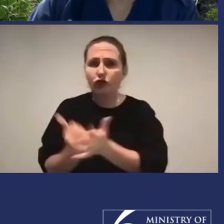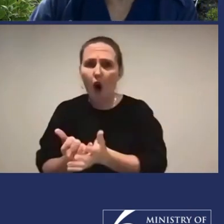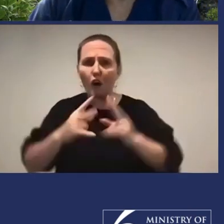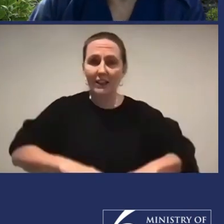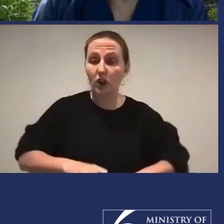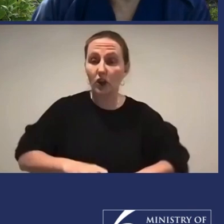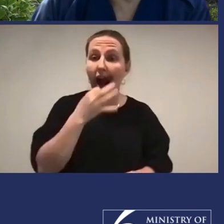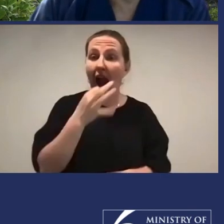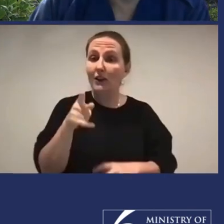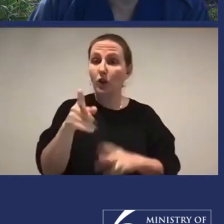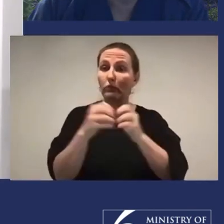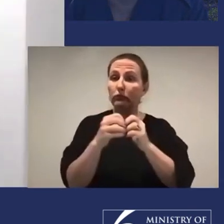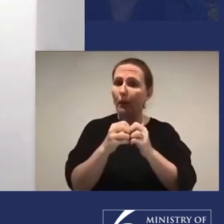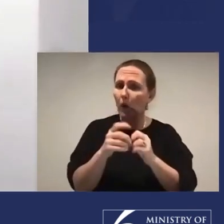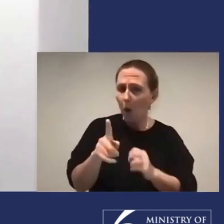recommend?